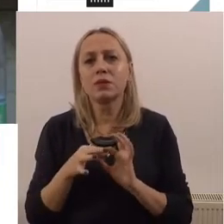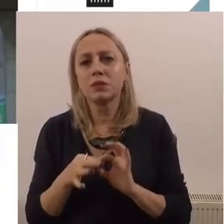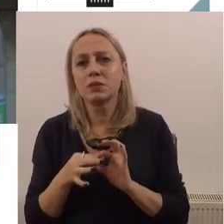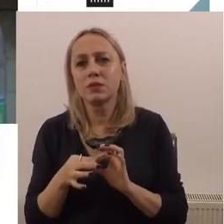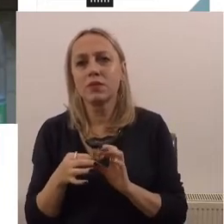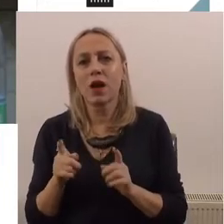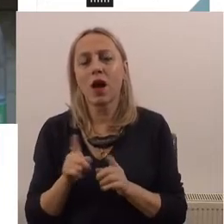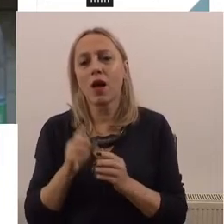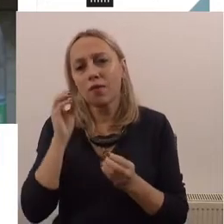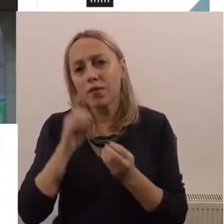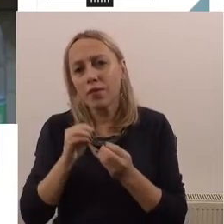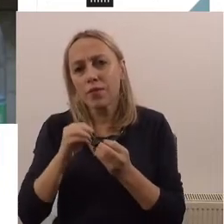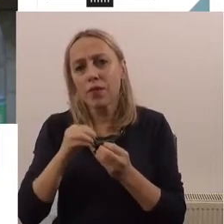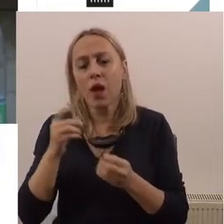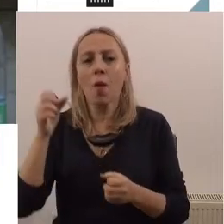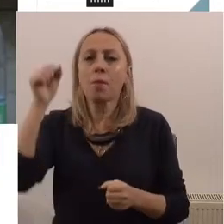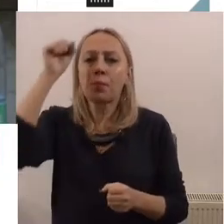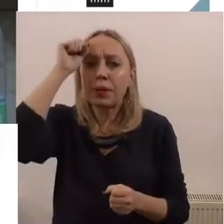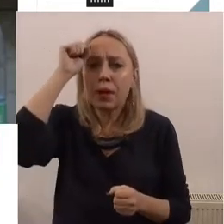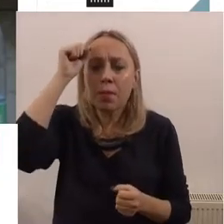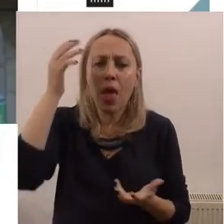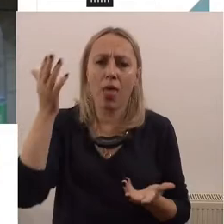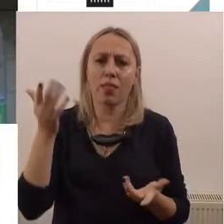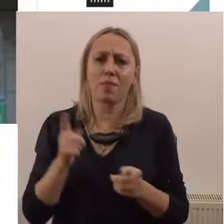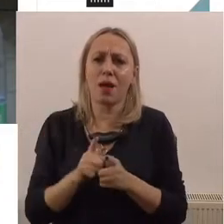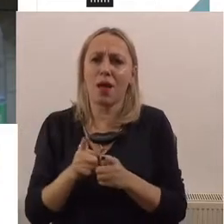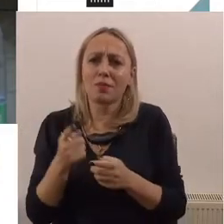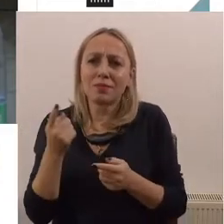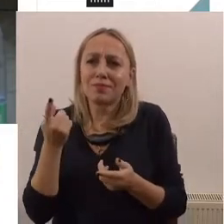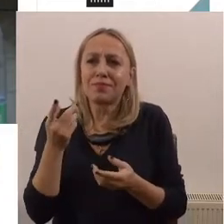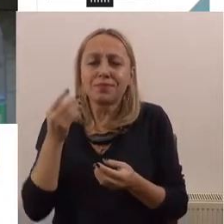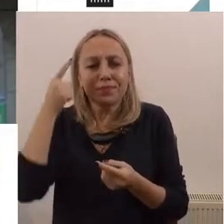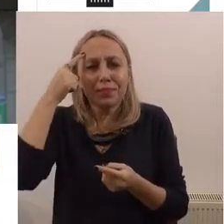cultural barriers, but these are like stereotype-based